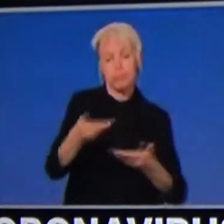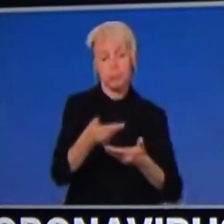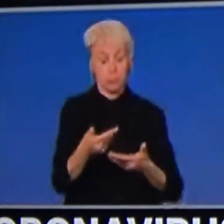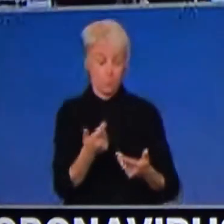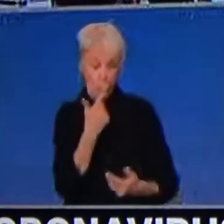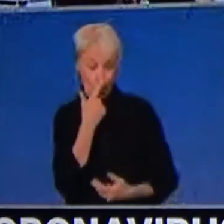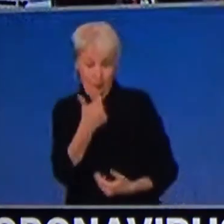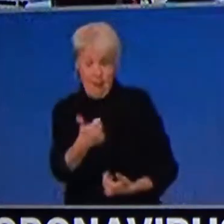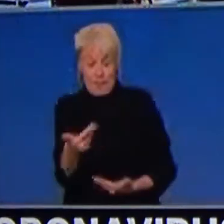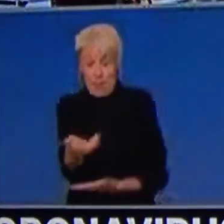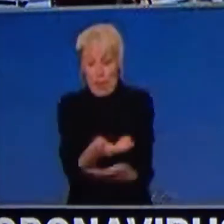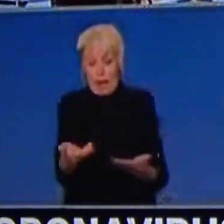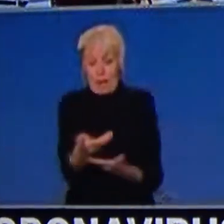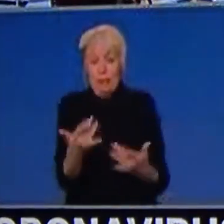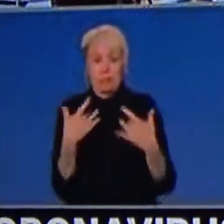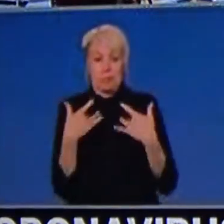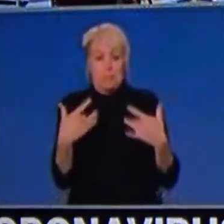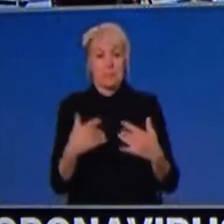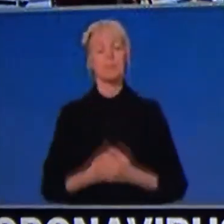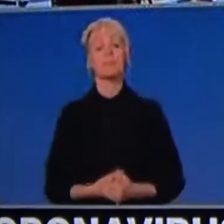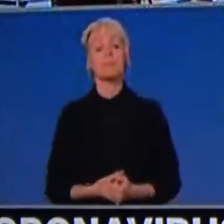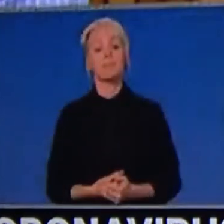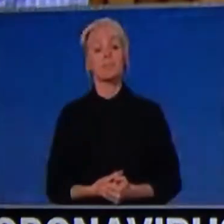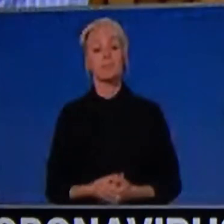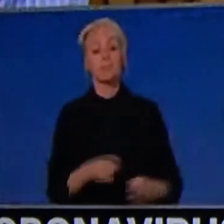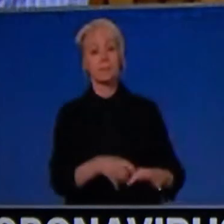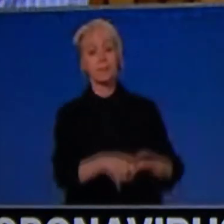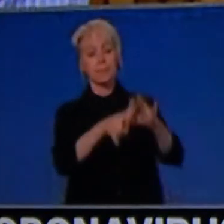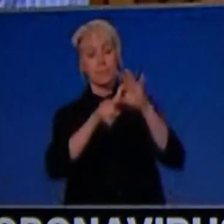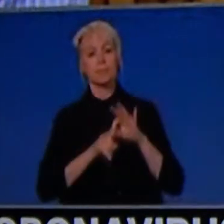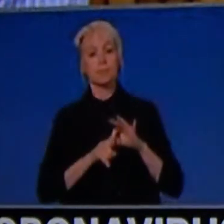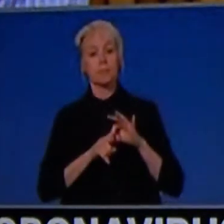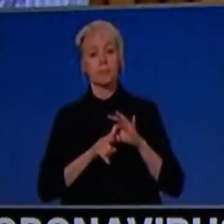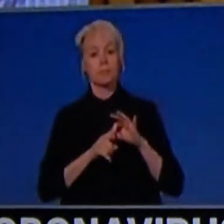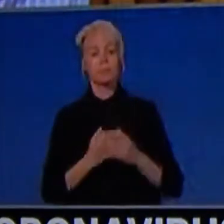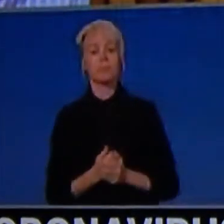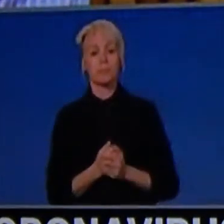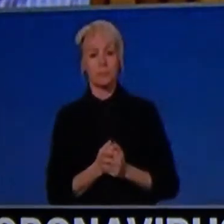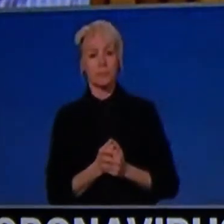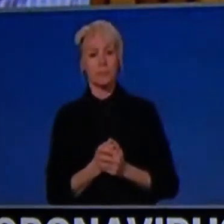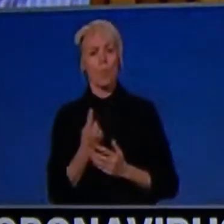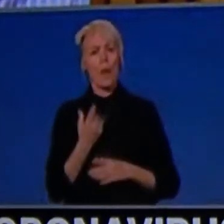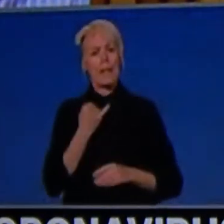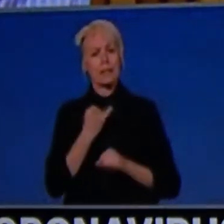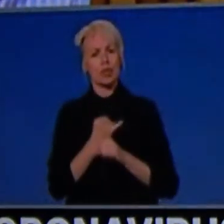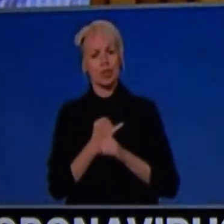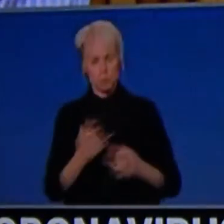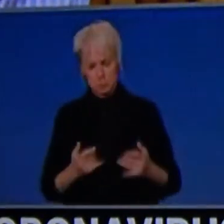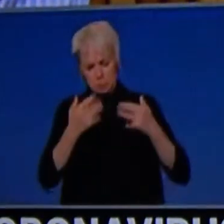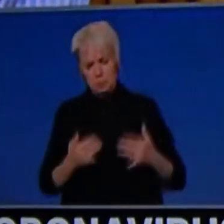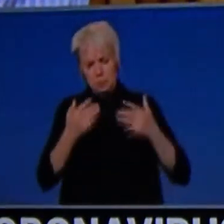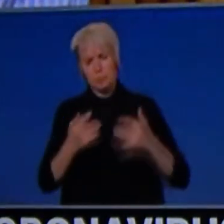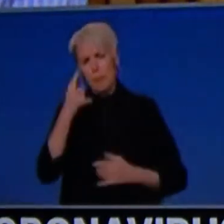success. Yeah, Professor Murphy, the Actuaries Institute has done some modelling. They estimate that there might be